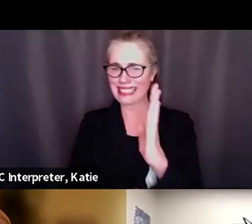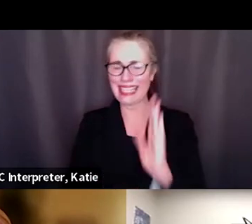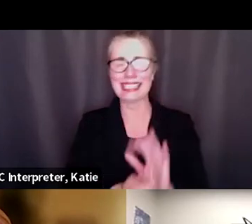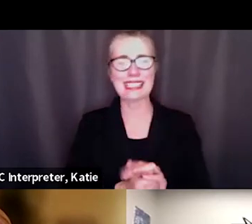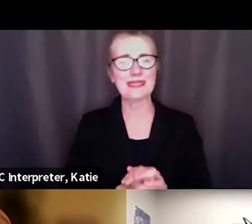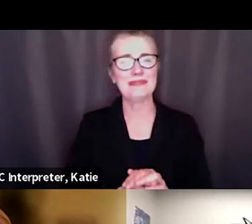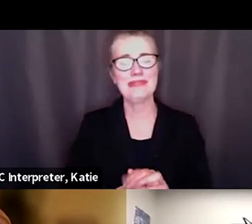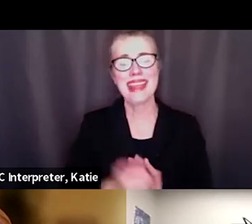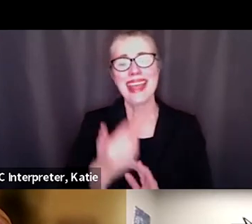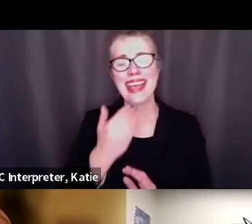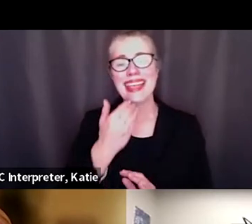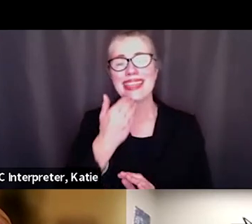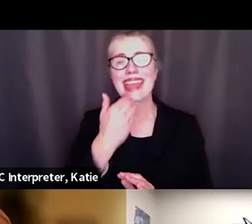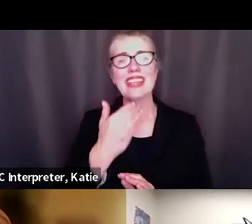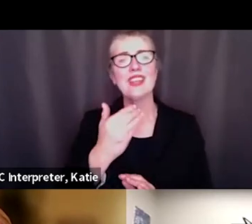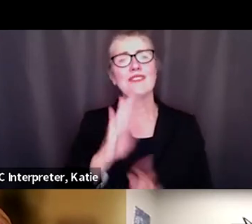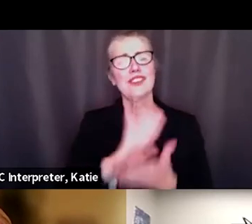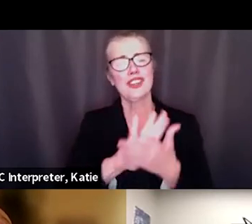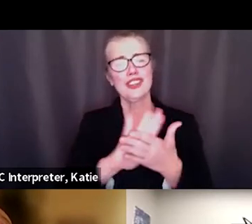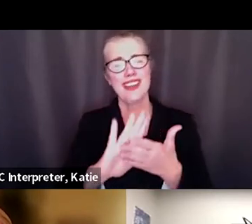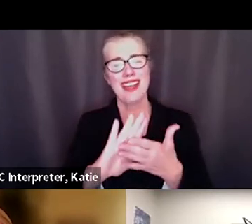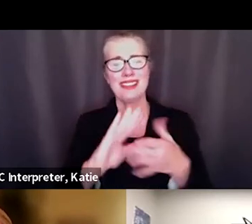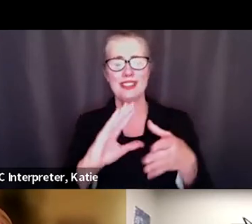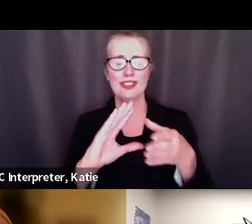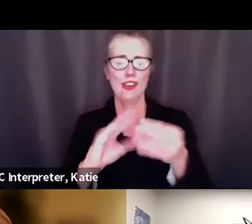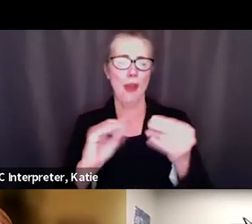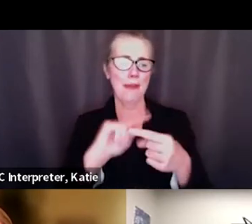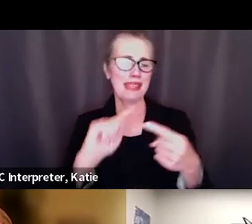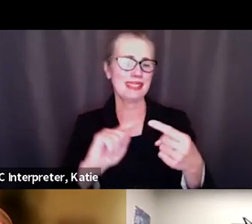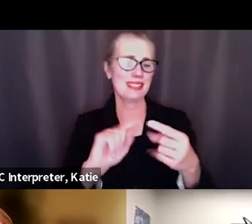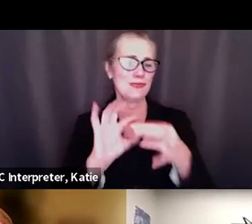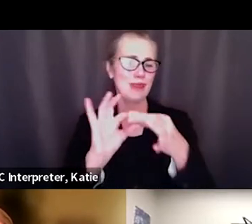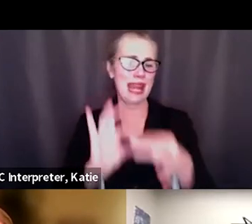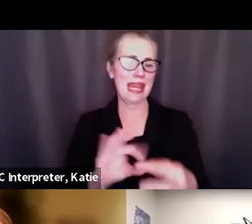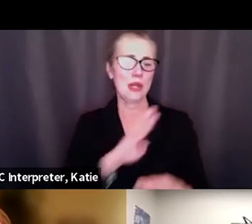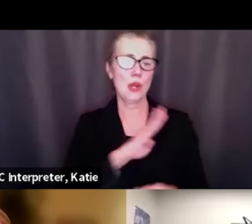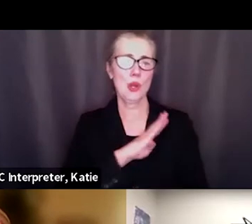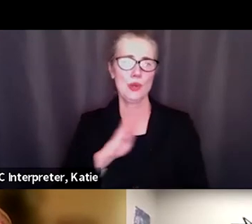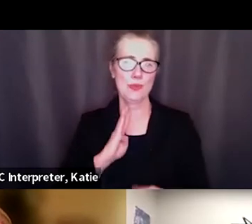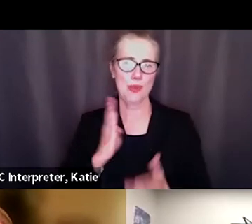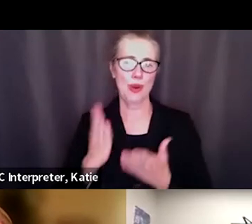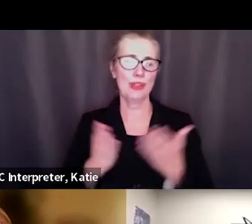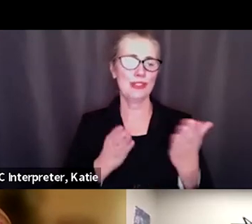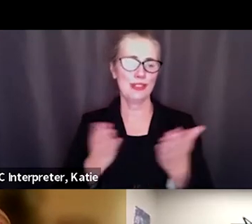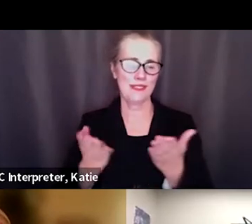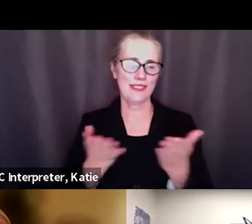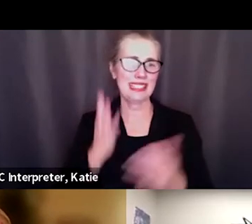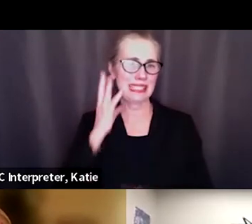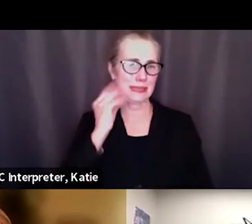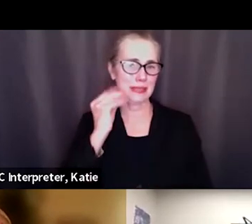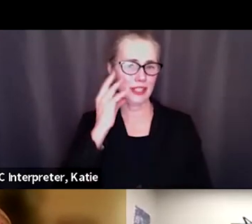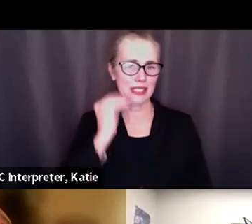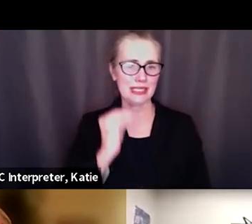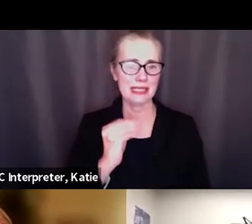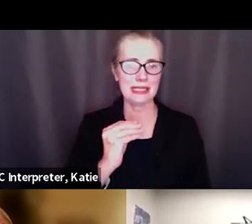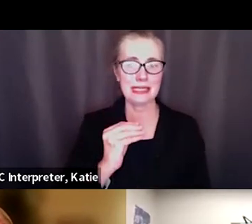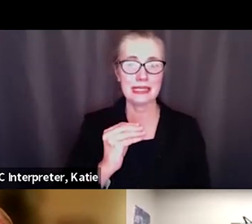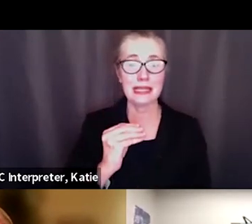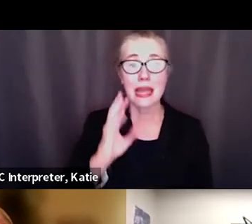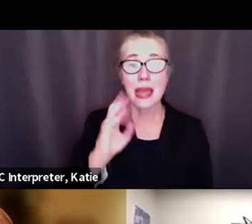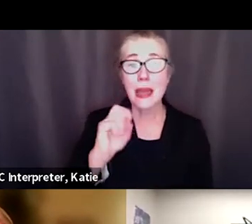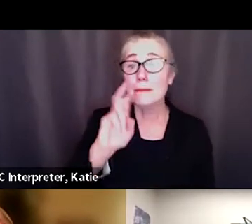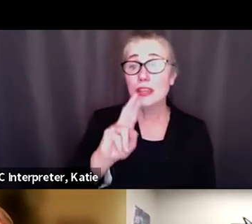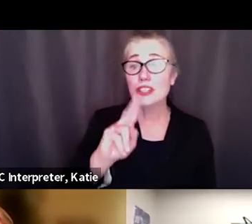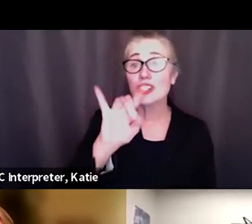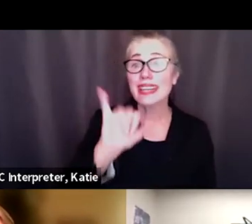just want to thank you for your kind comments about board service yeah mr kelly thank you for